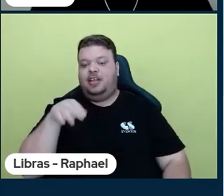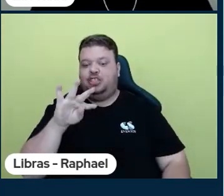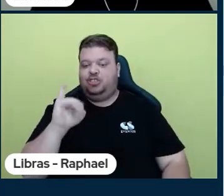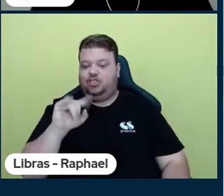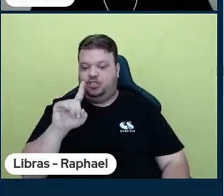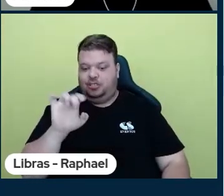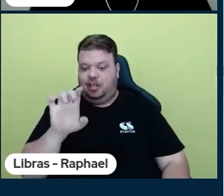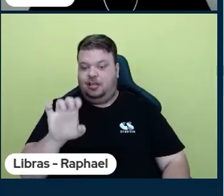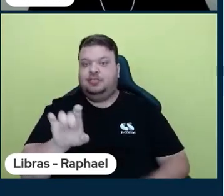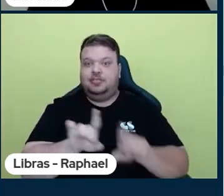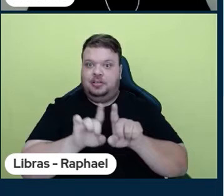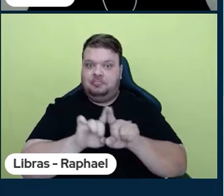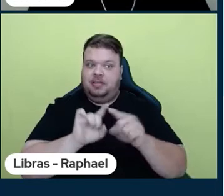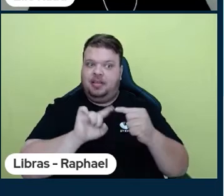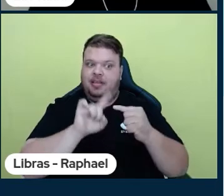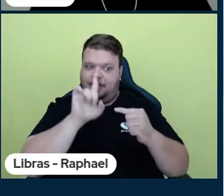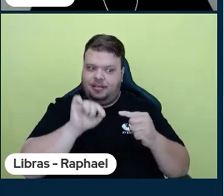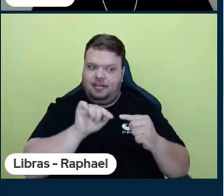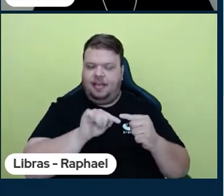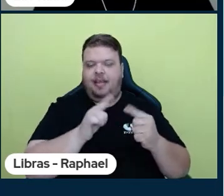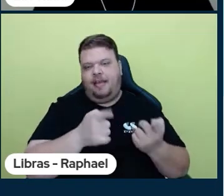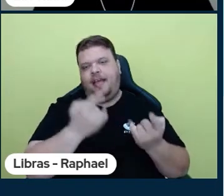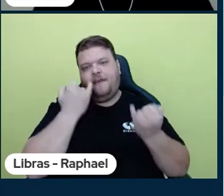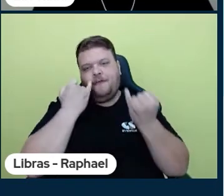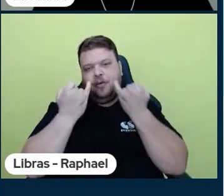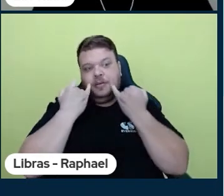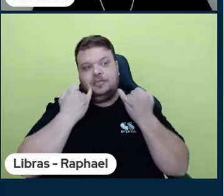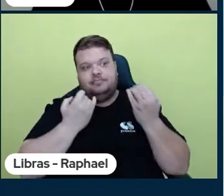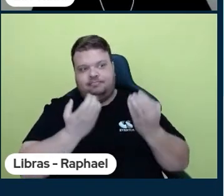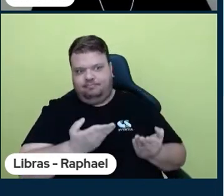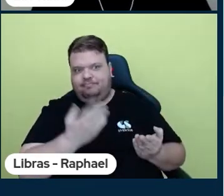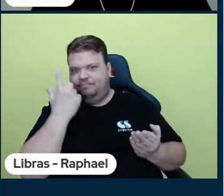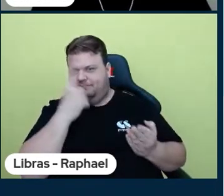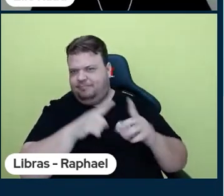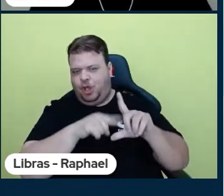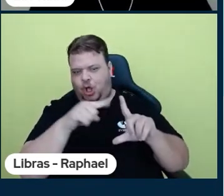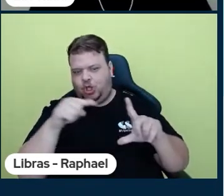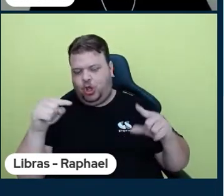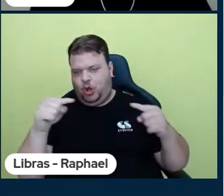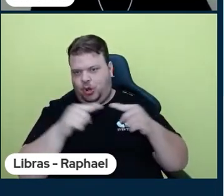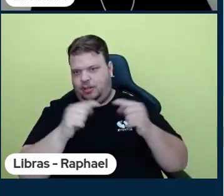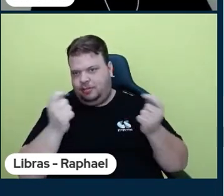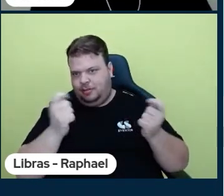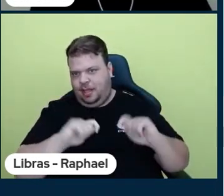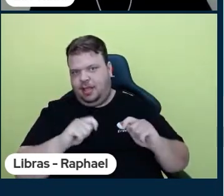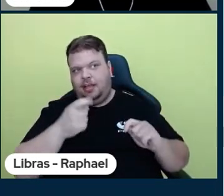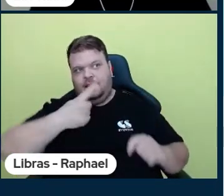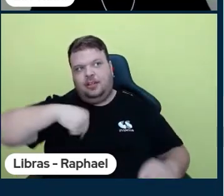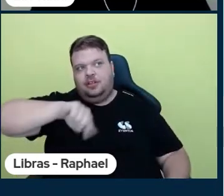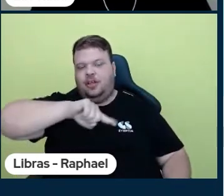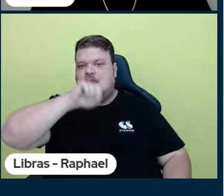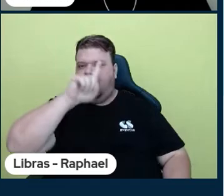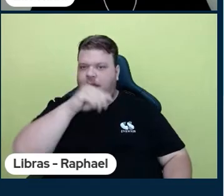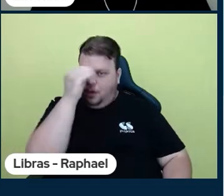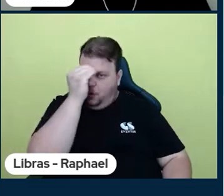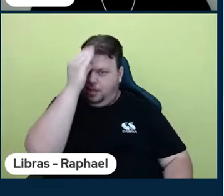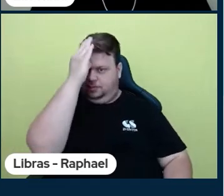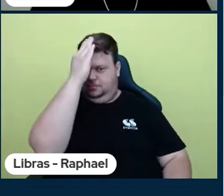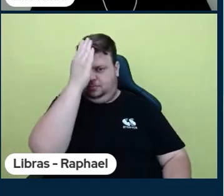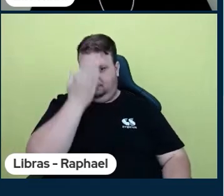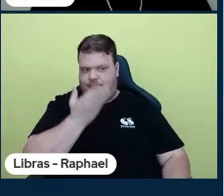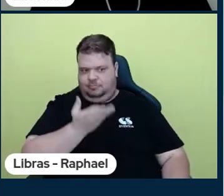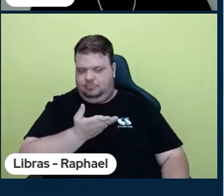the WordLift WordPress plugin. Now we can validate this